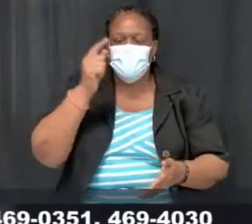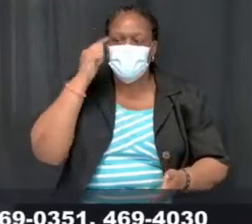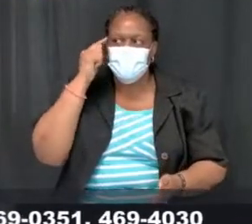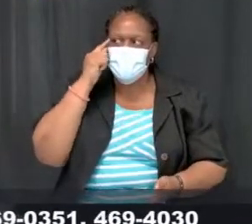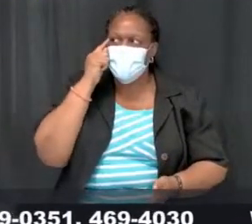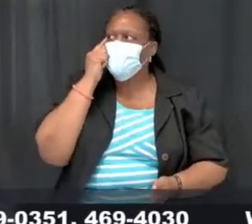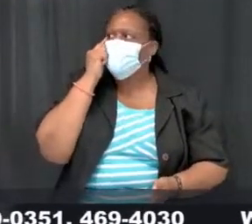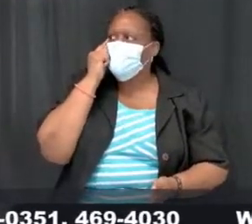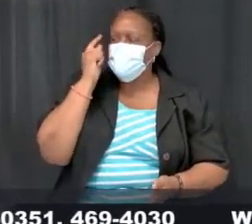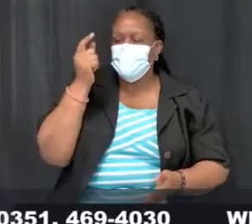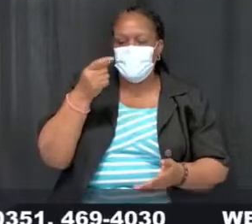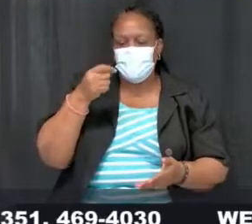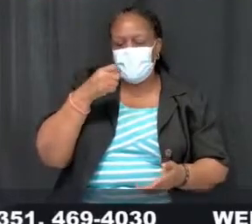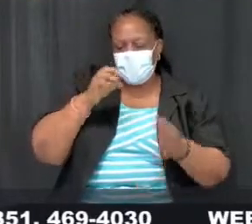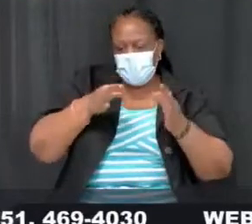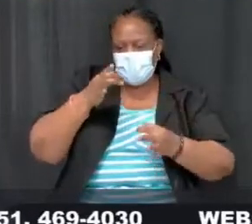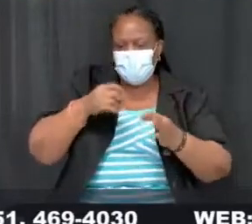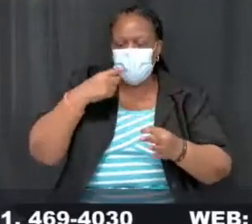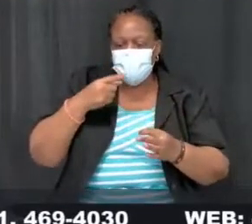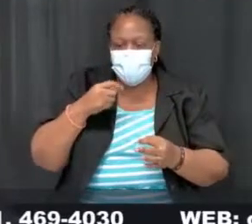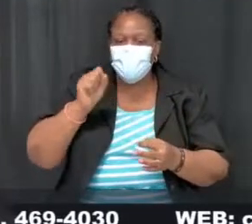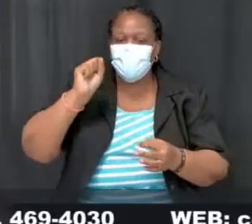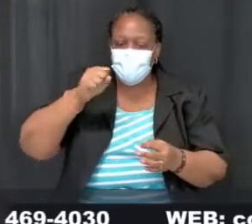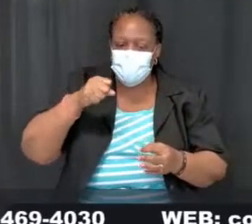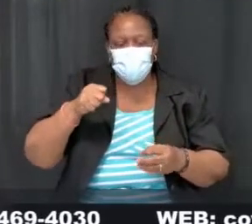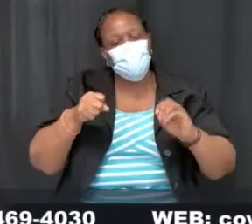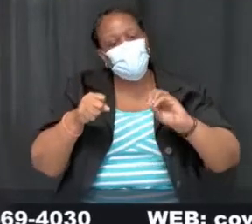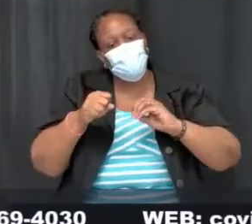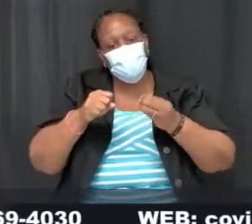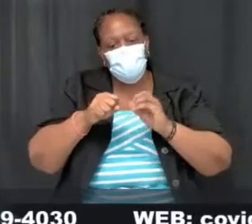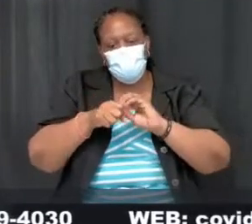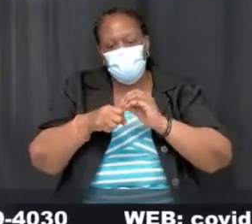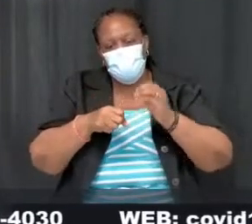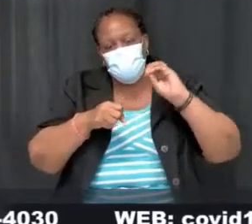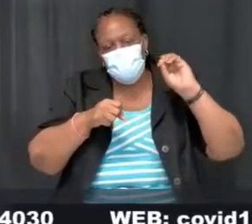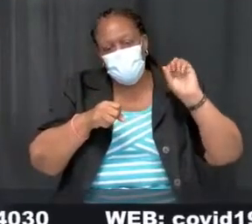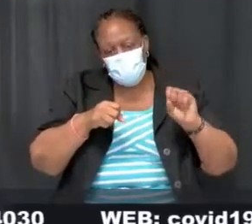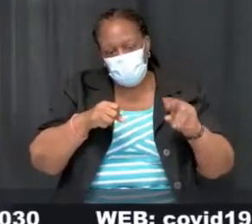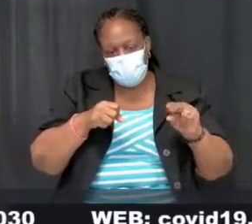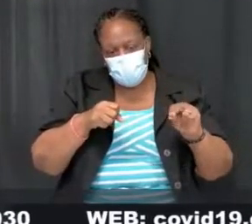take, and a decision is made accordingly.